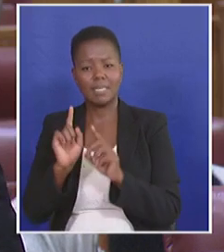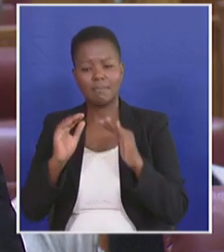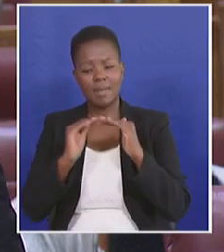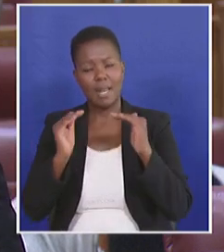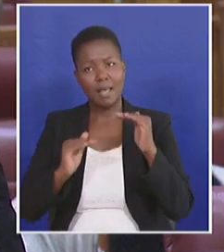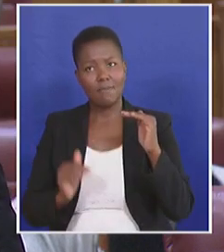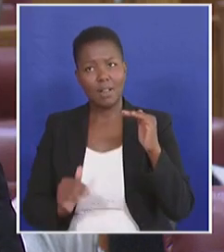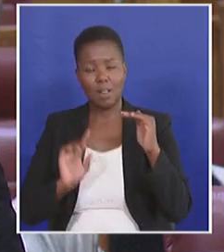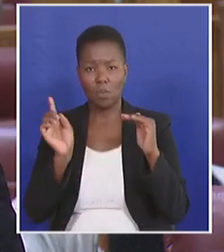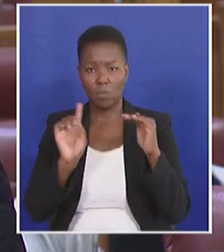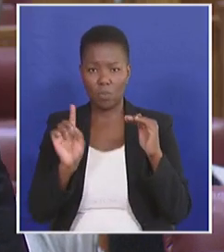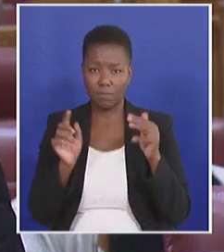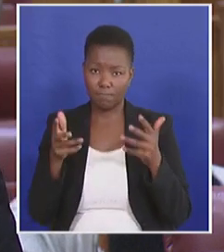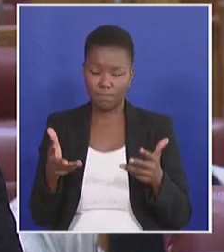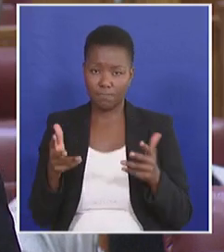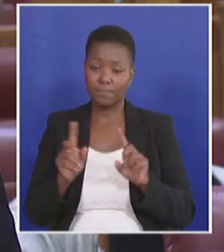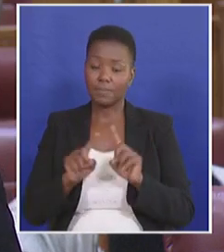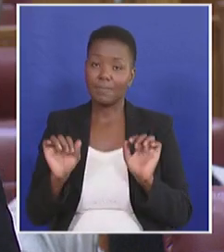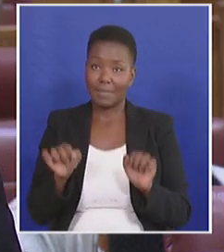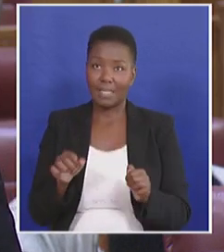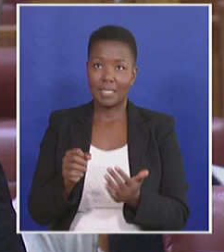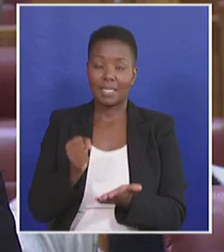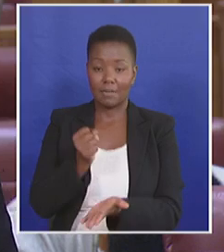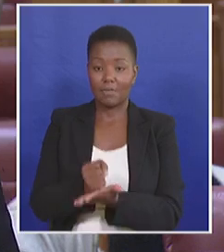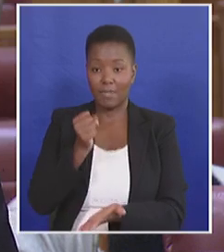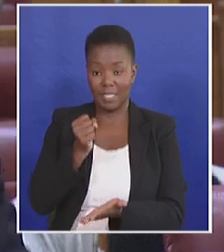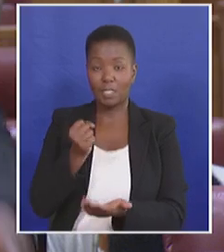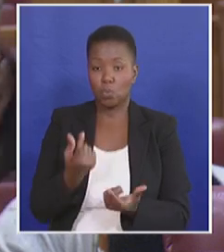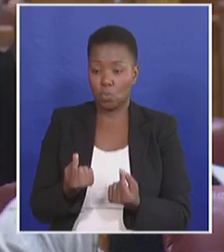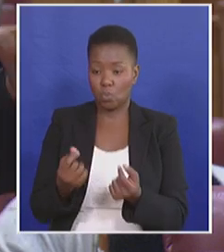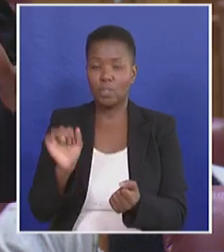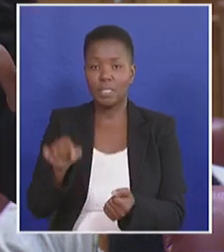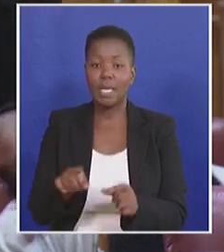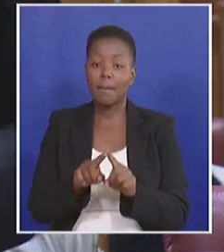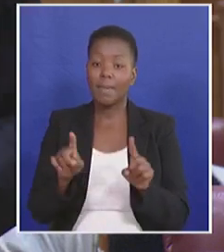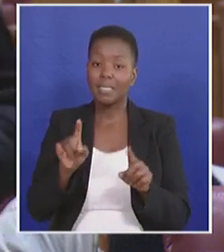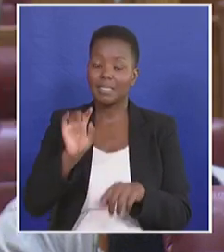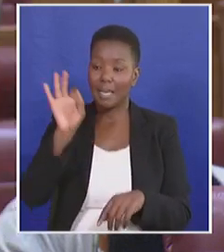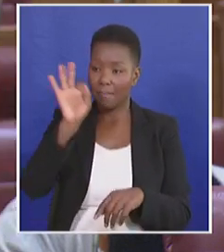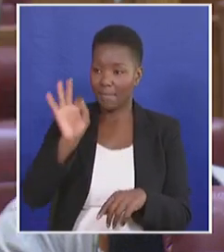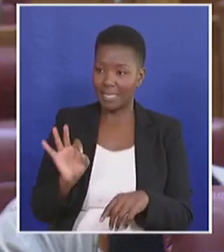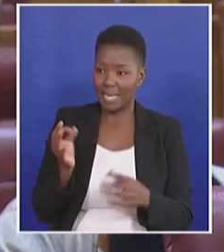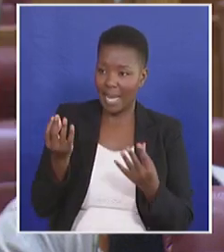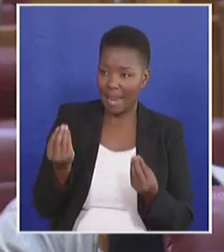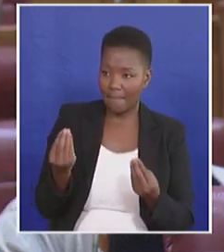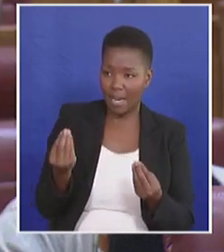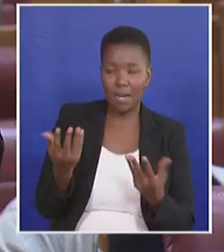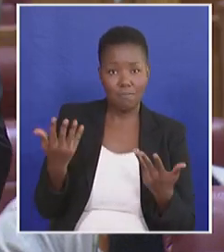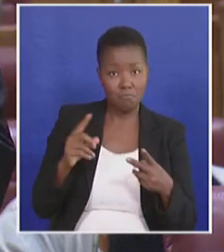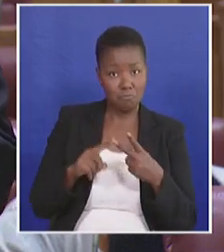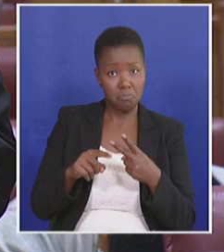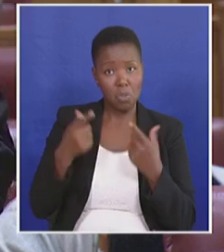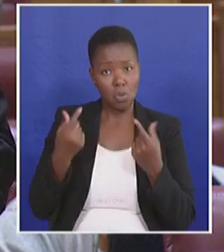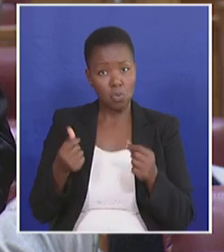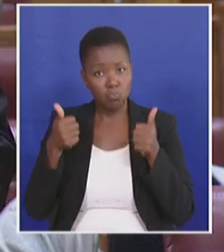forth. Safe to say that, of course, vetted is being conducted, but the question of efficiency thereof, I think it's a